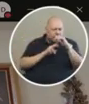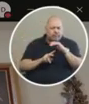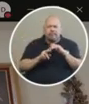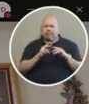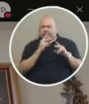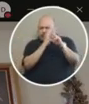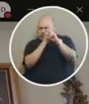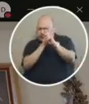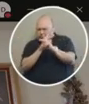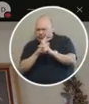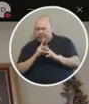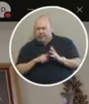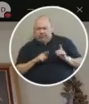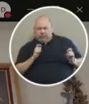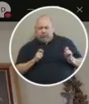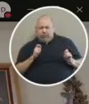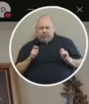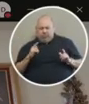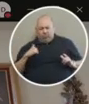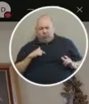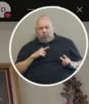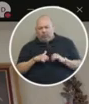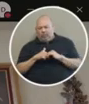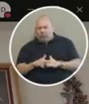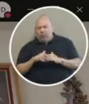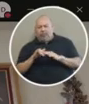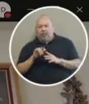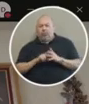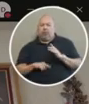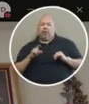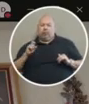the changes that will be coming will correspond with